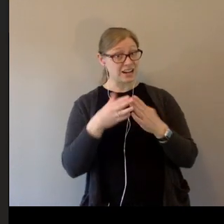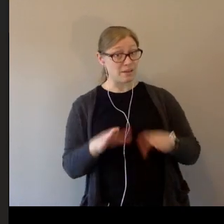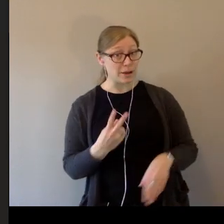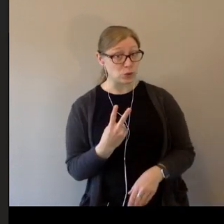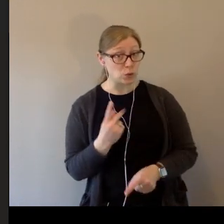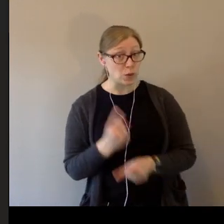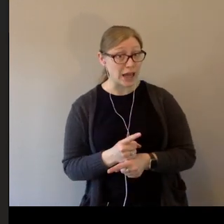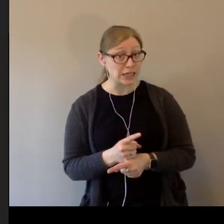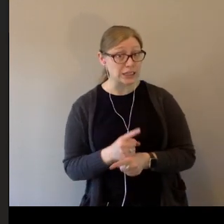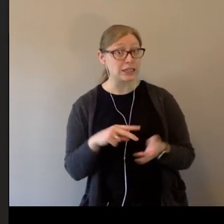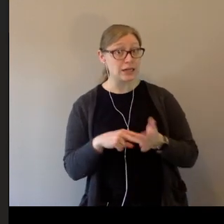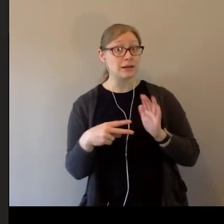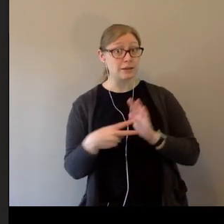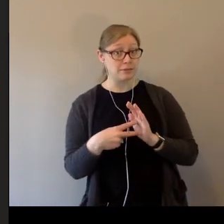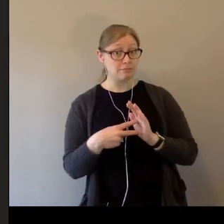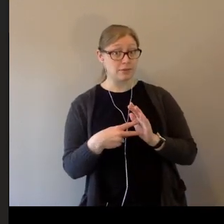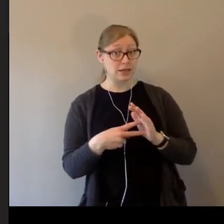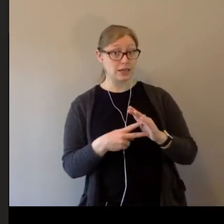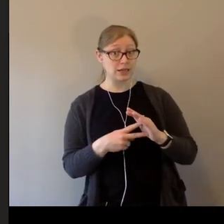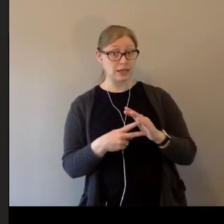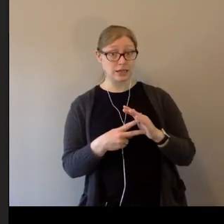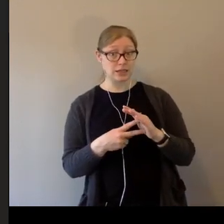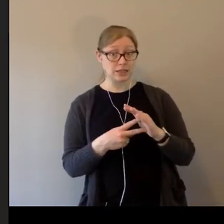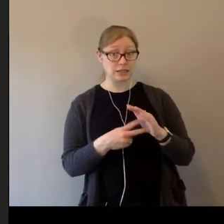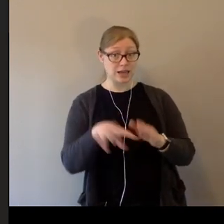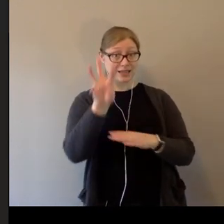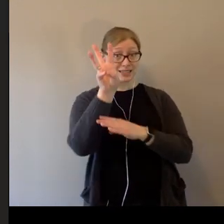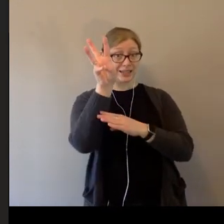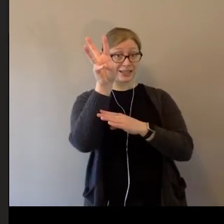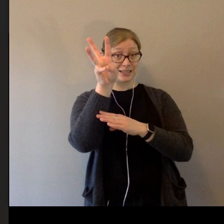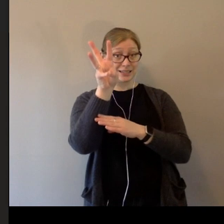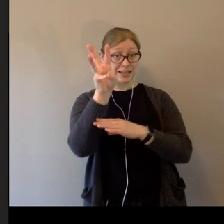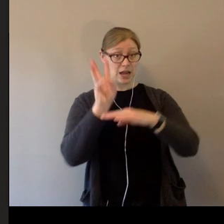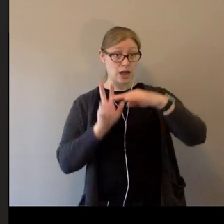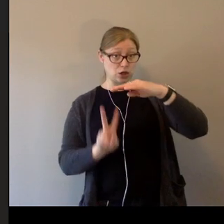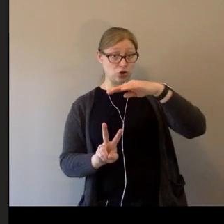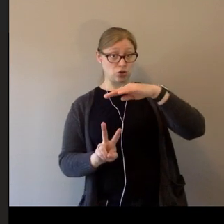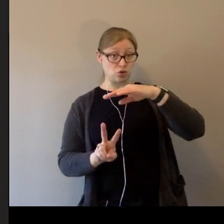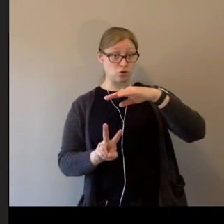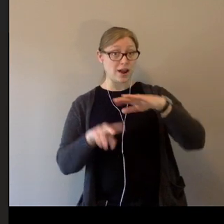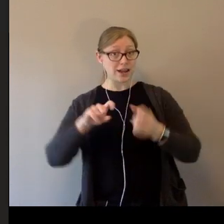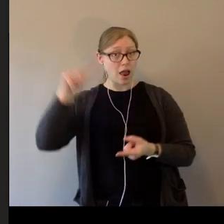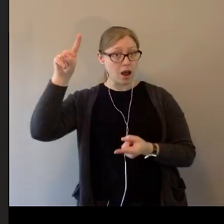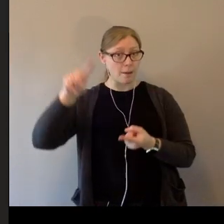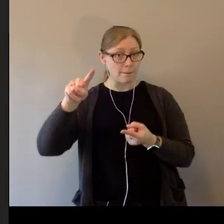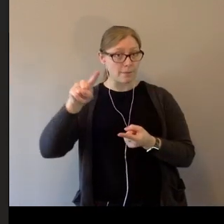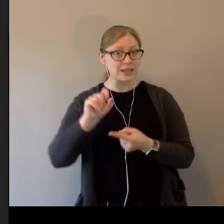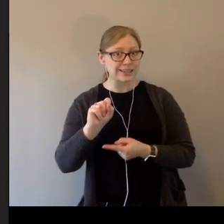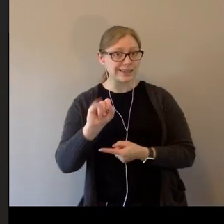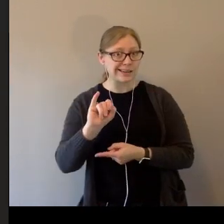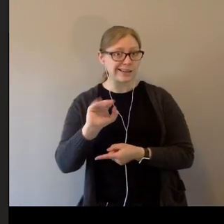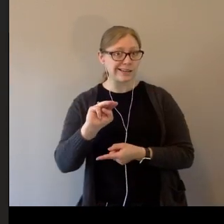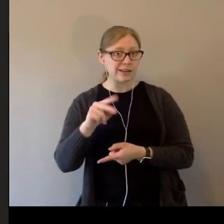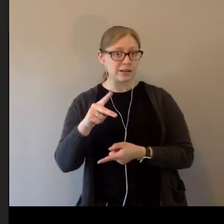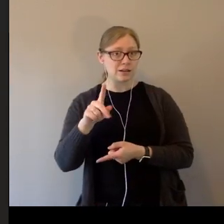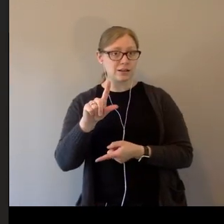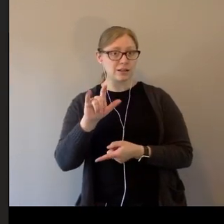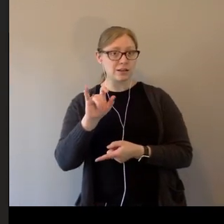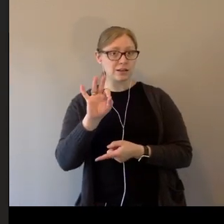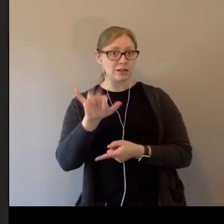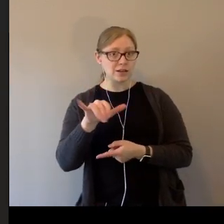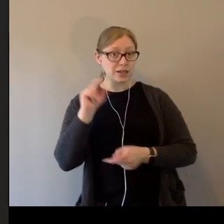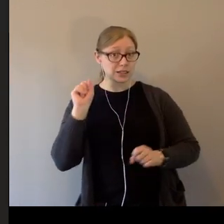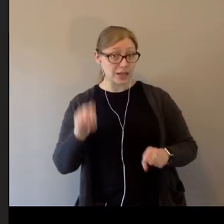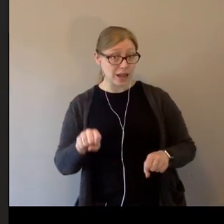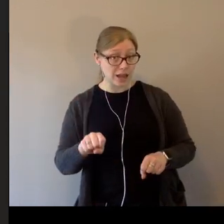this denominator here, 6 on top, 2 on the bottom, we can simplify that. So 6 divided by 2 is what? It's